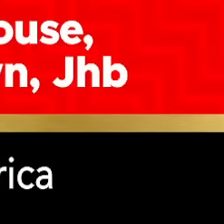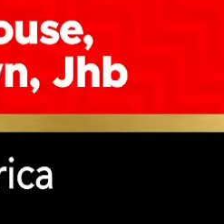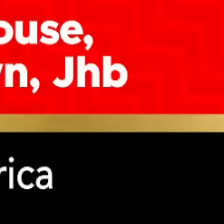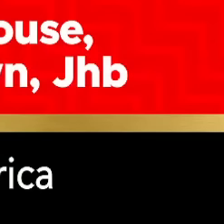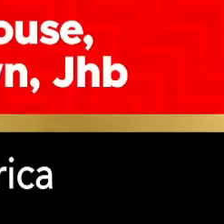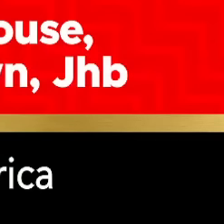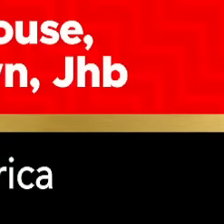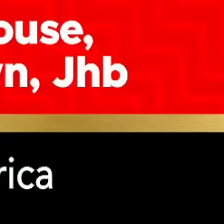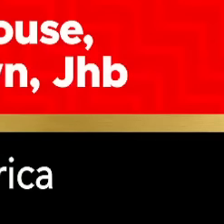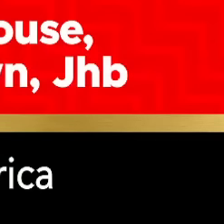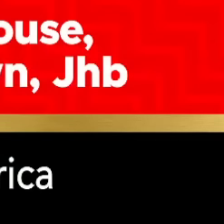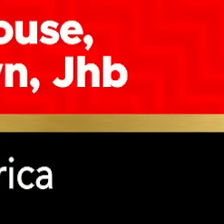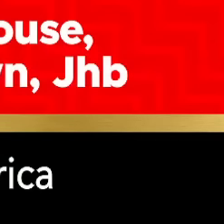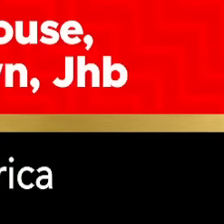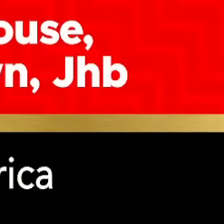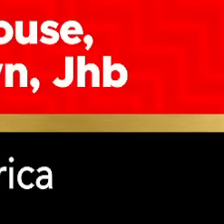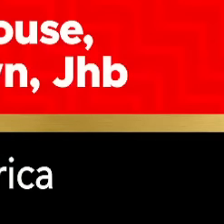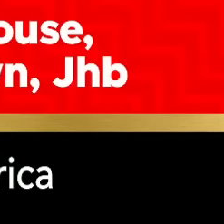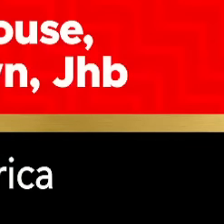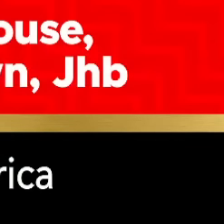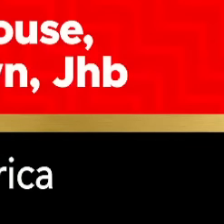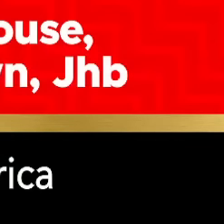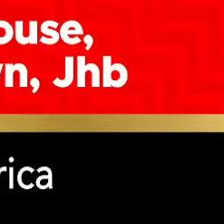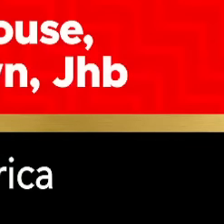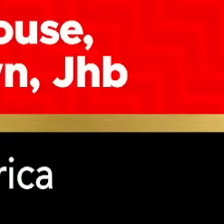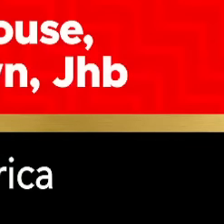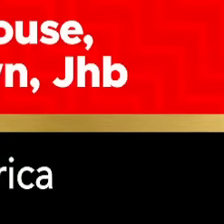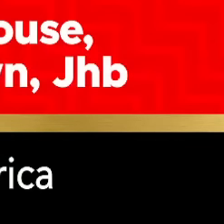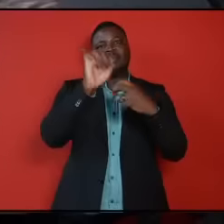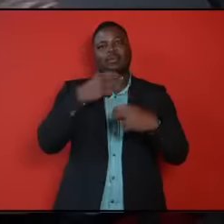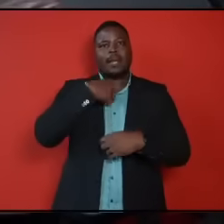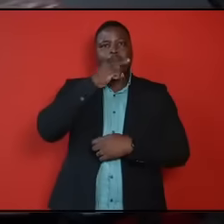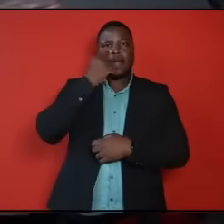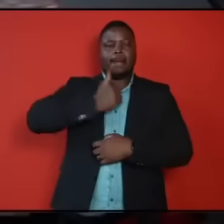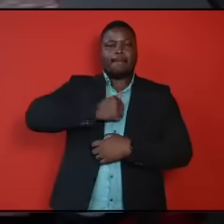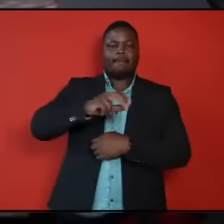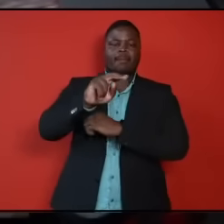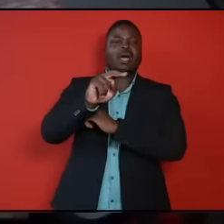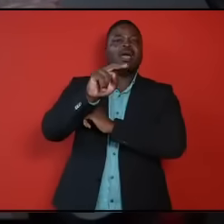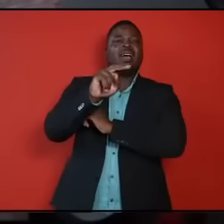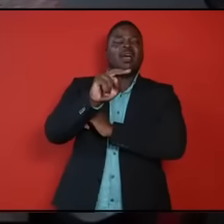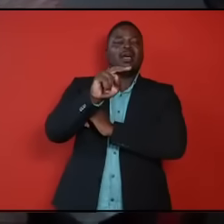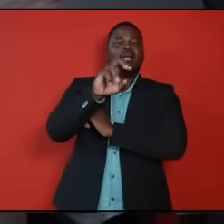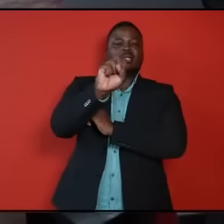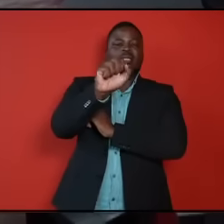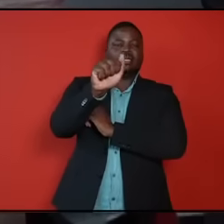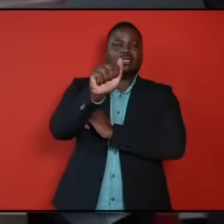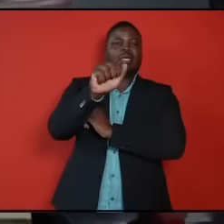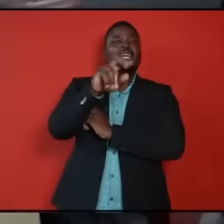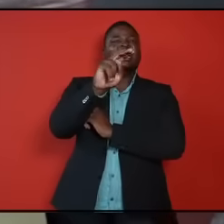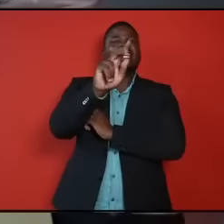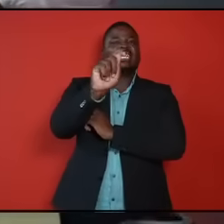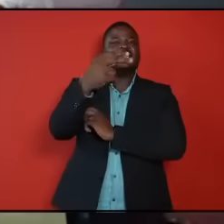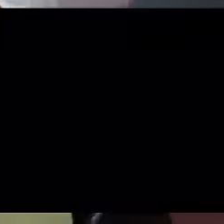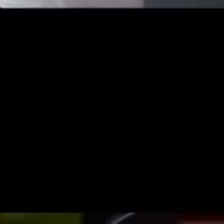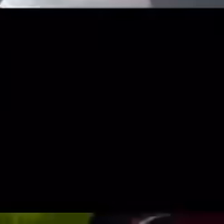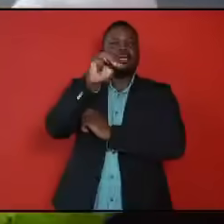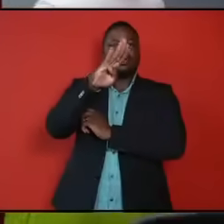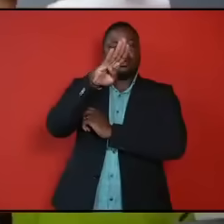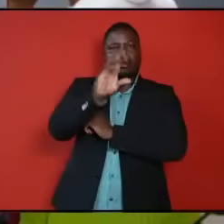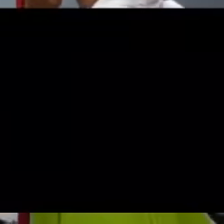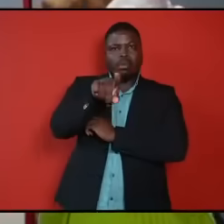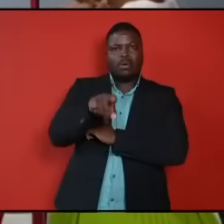world. My name is Sinawa Tambo. I'm the EFF's national spokesperson, and we'd like to welcome you to the EFF